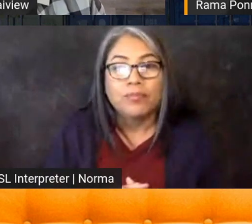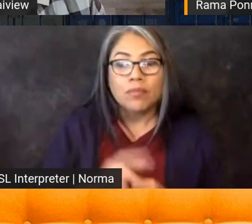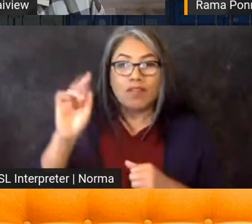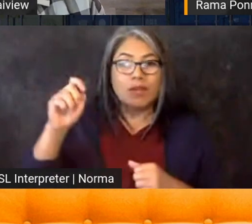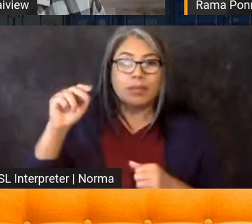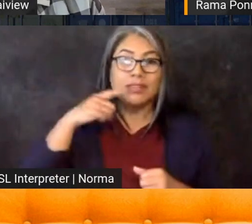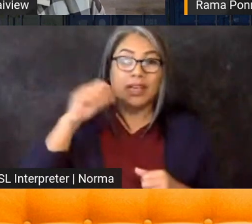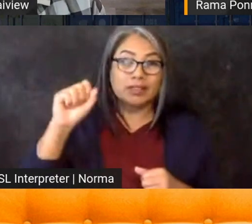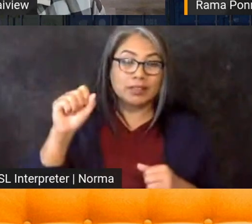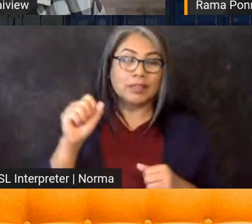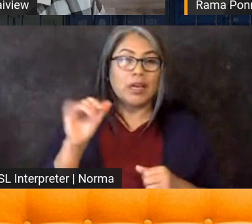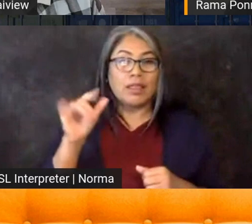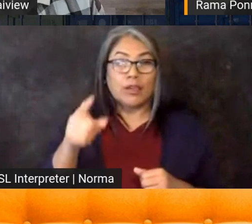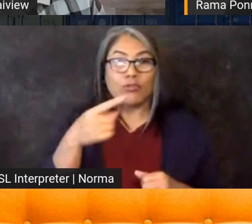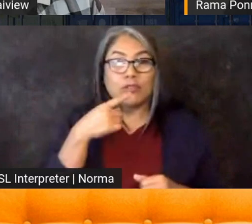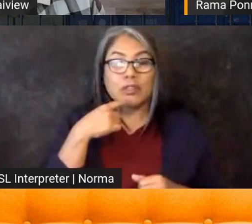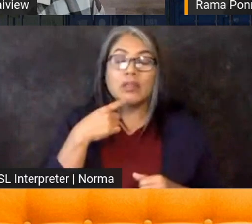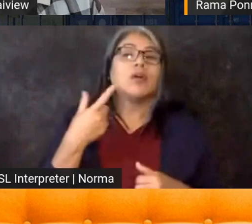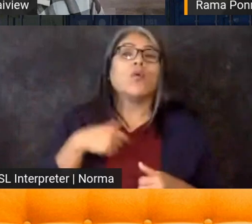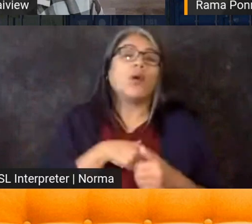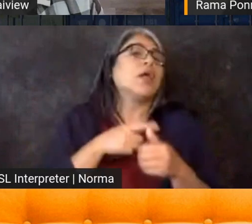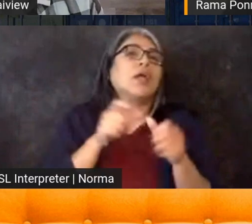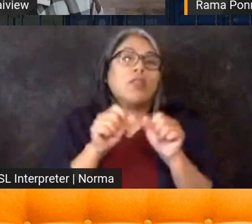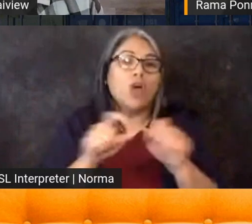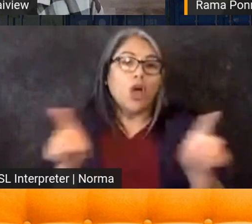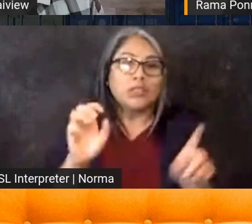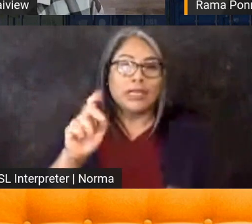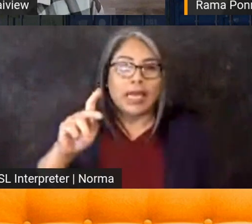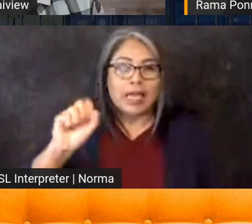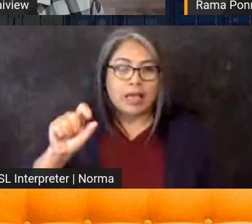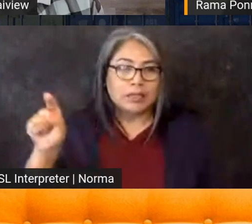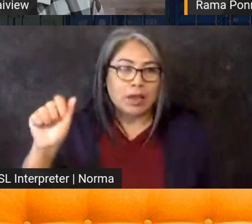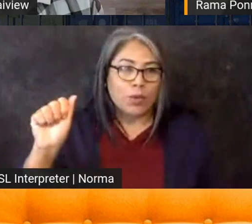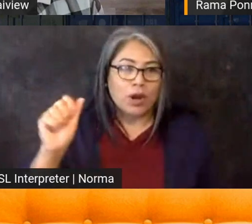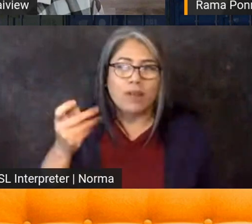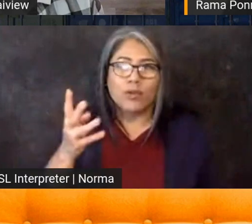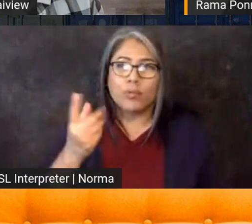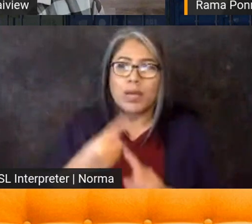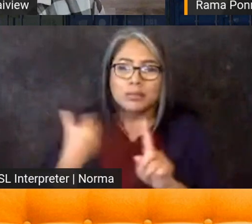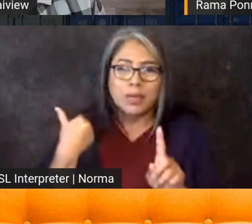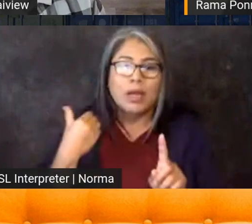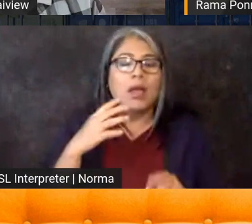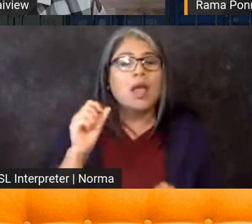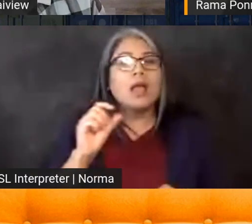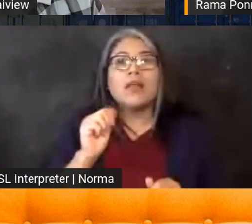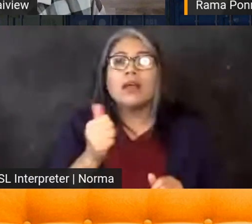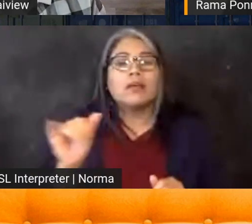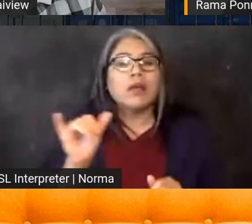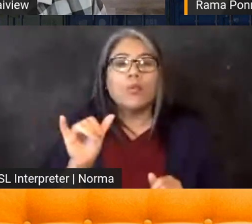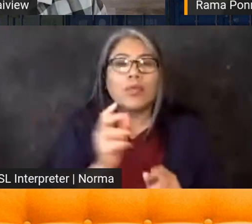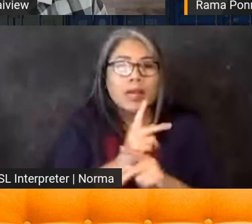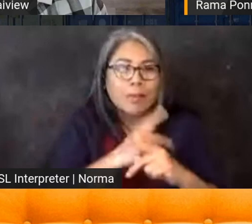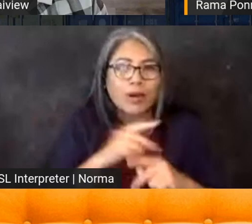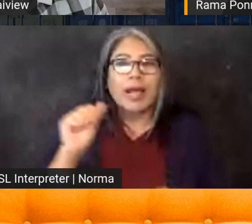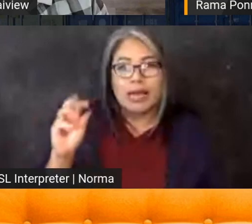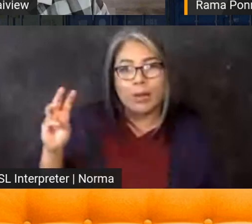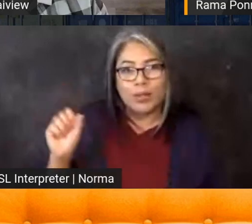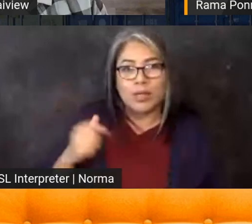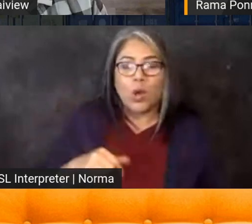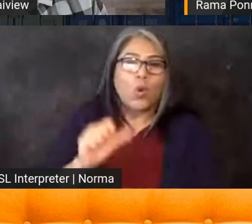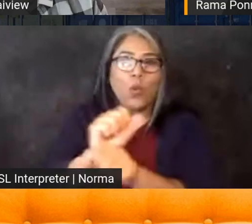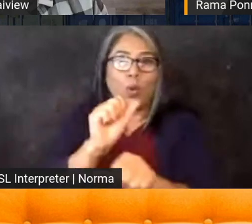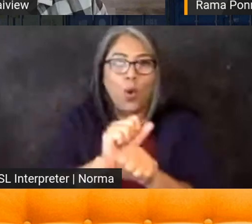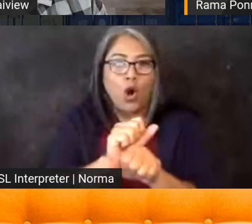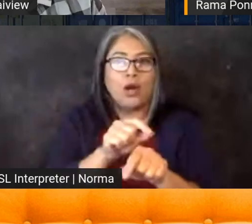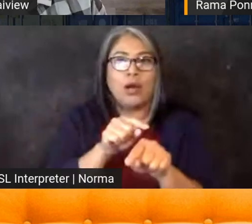said, Sai, we launched EKS Anywhere a few months back, and like with any product at AWS, we work backwards from our customers,